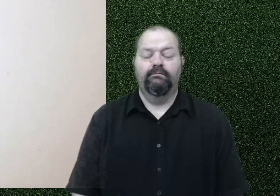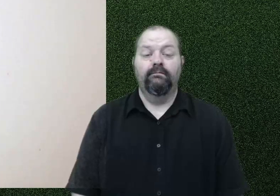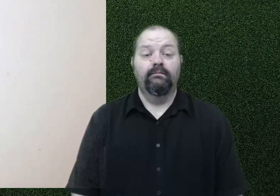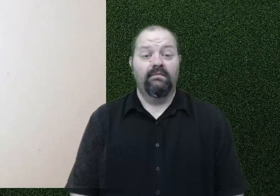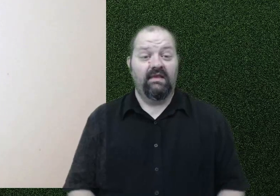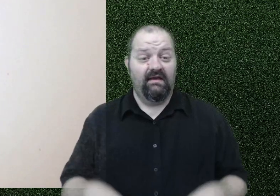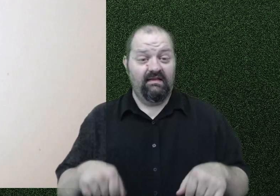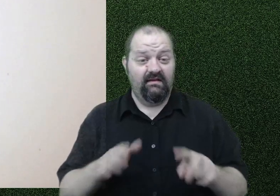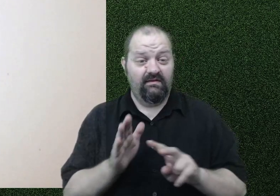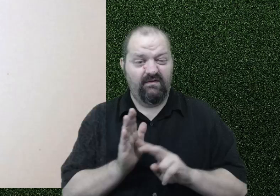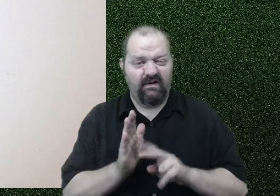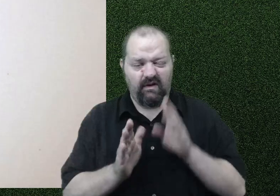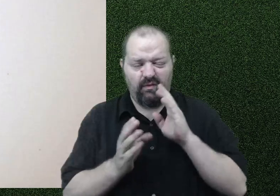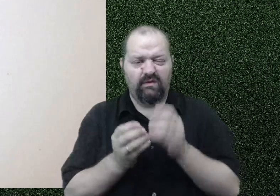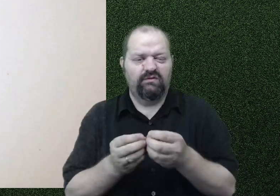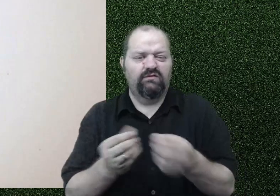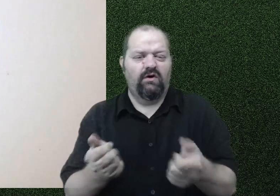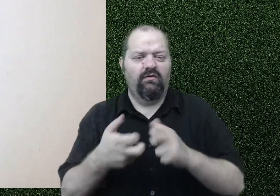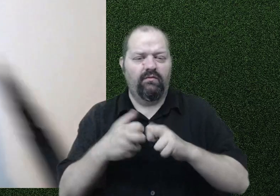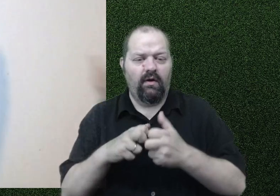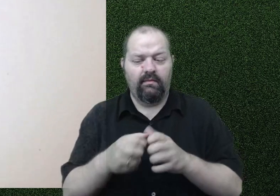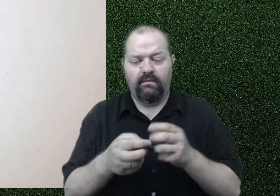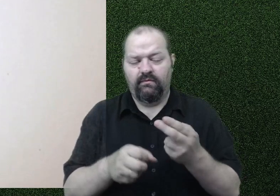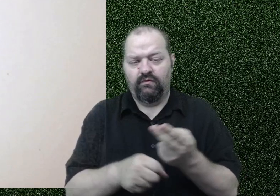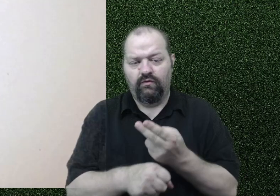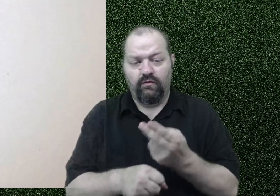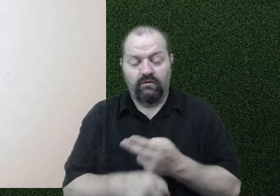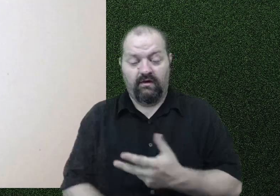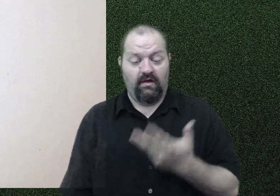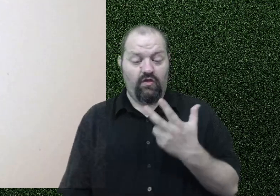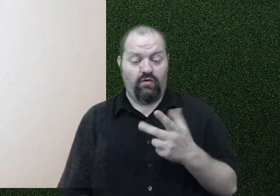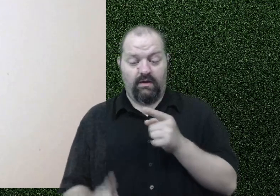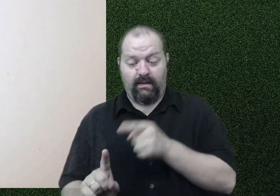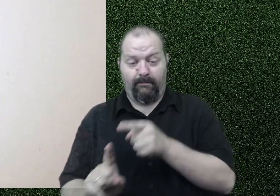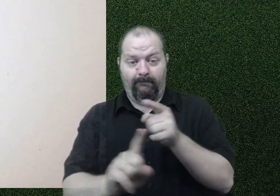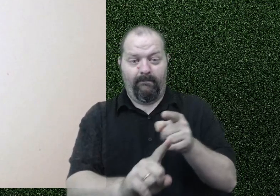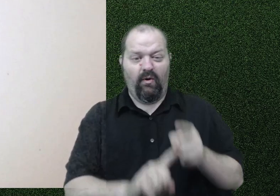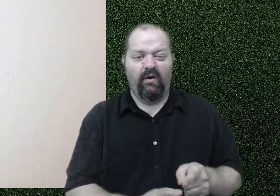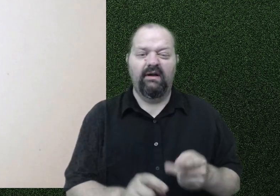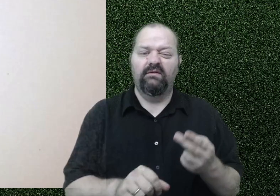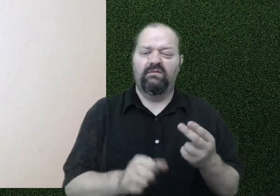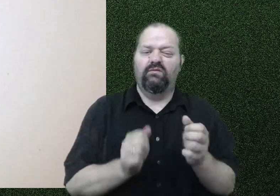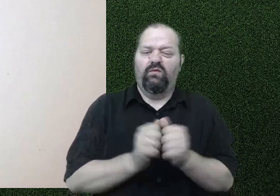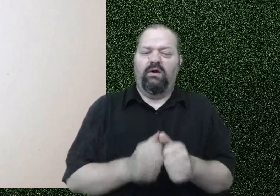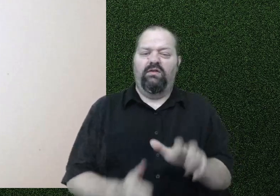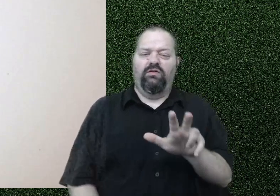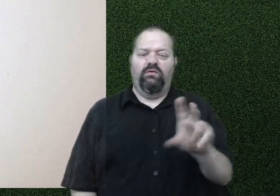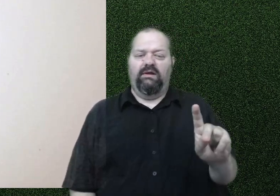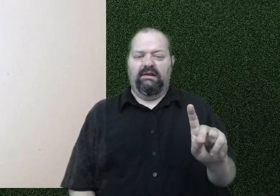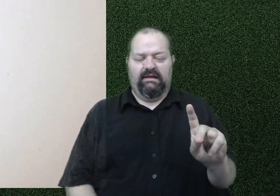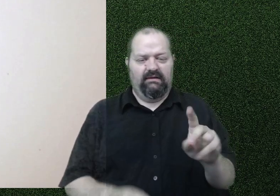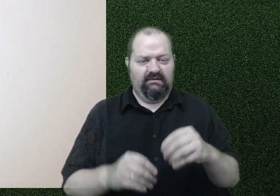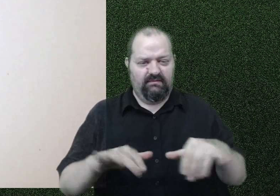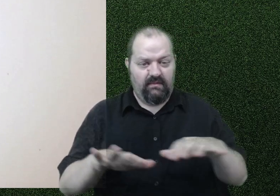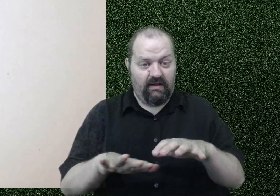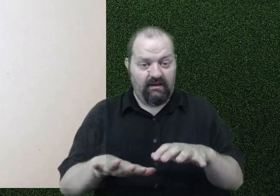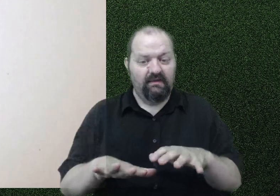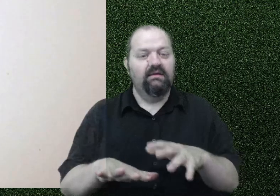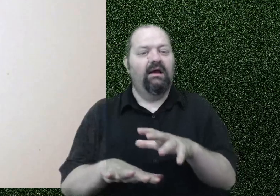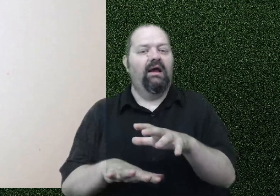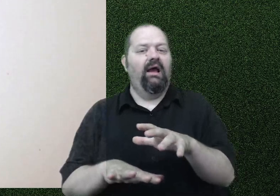In this video, I'm solving a problem involving 3 points in three-dimensional space, and the question asks if the points are